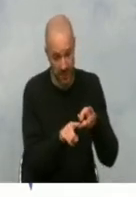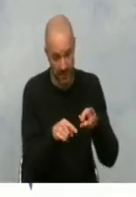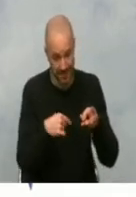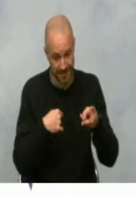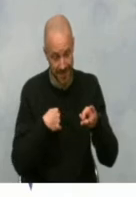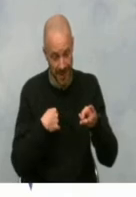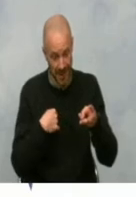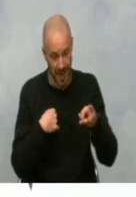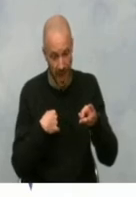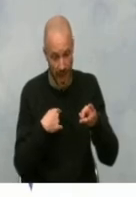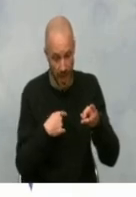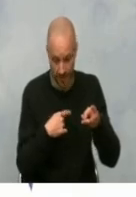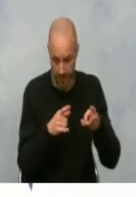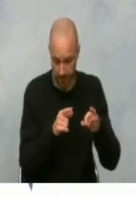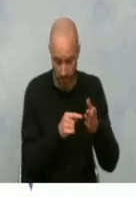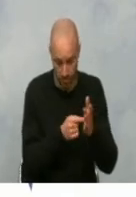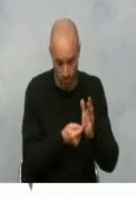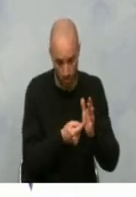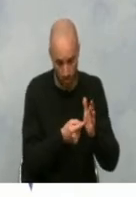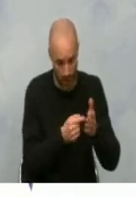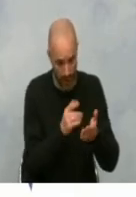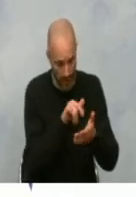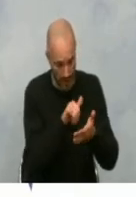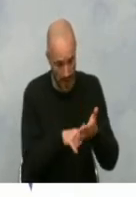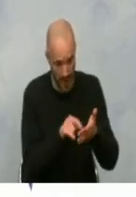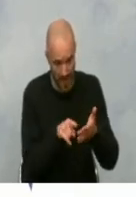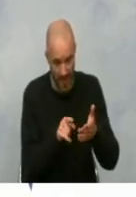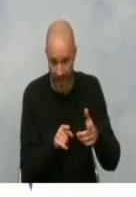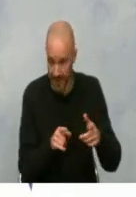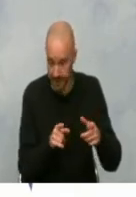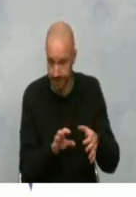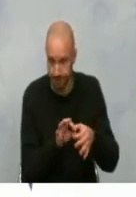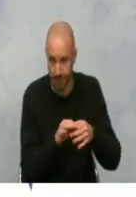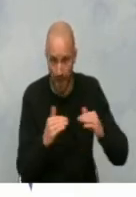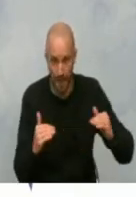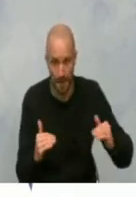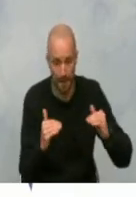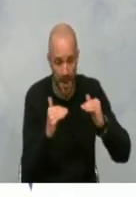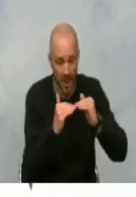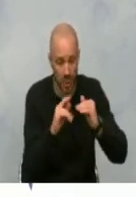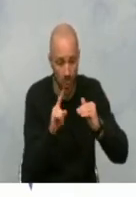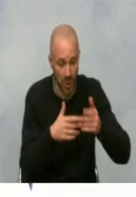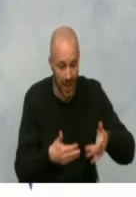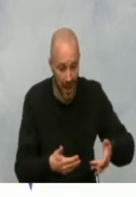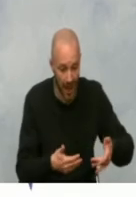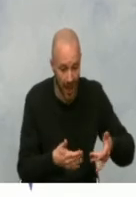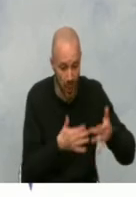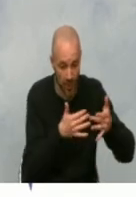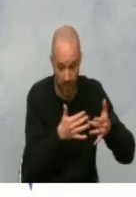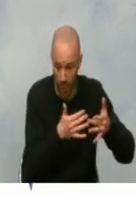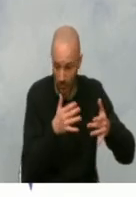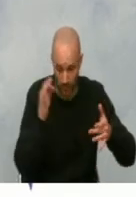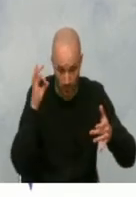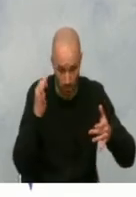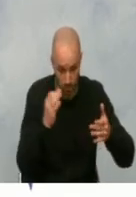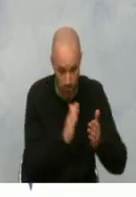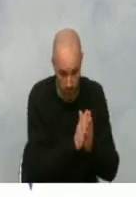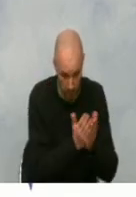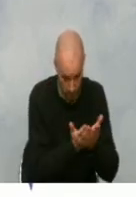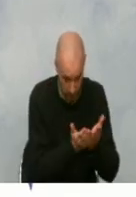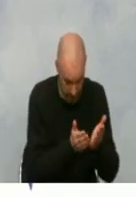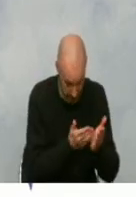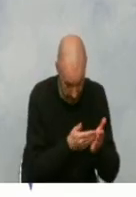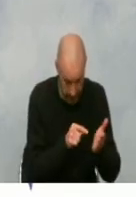outline in this paper, and that's about matching what's accounted for within the council's books